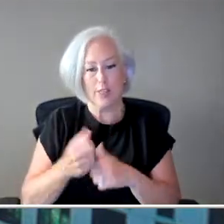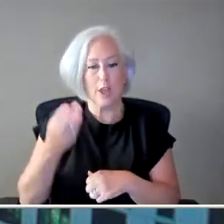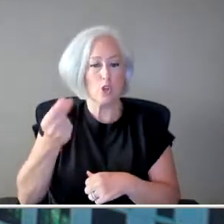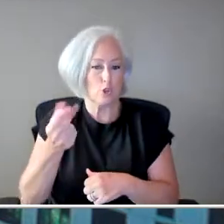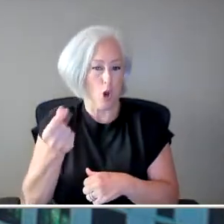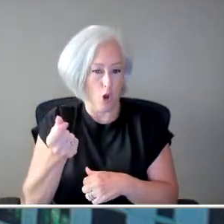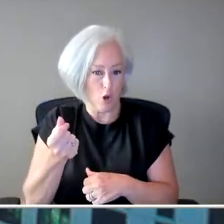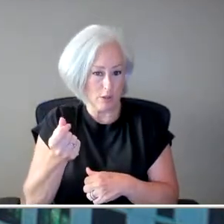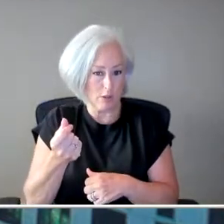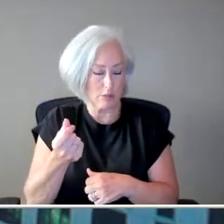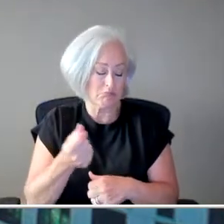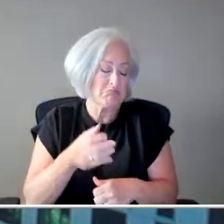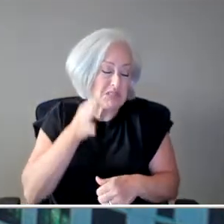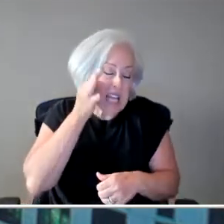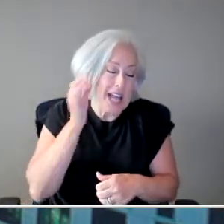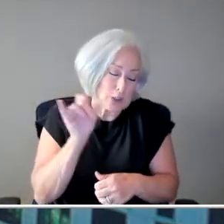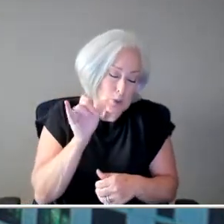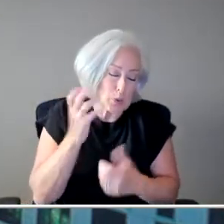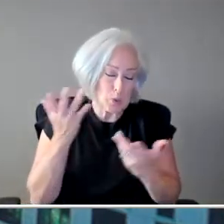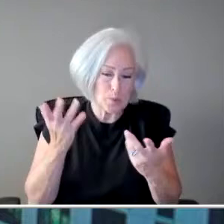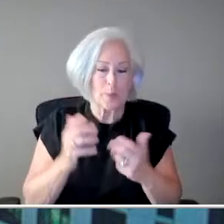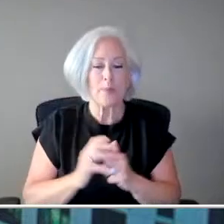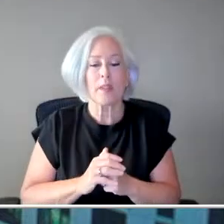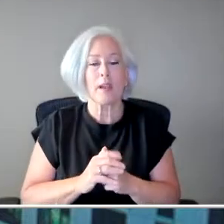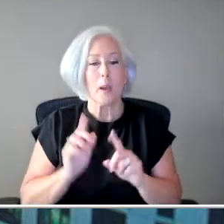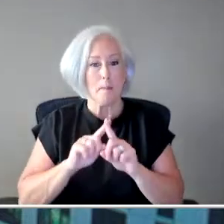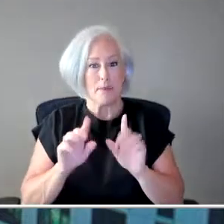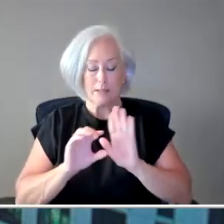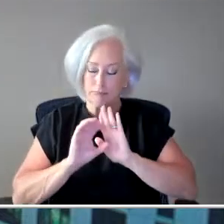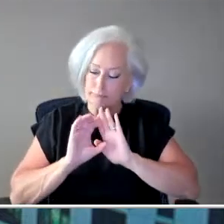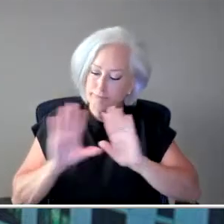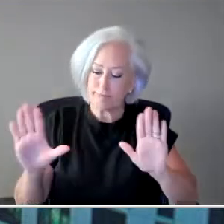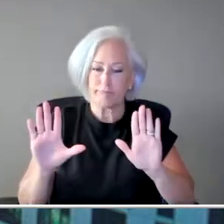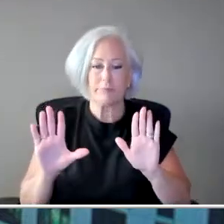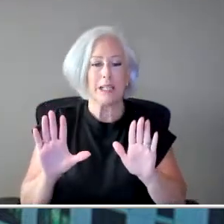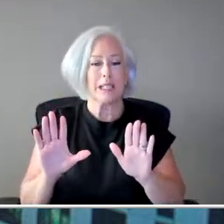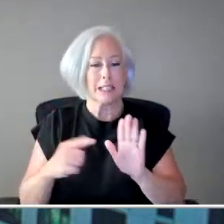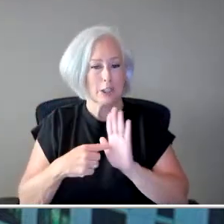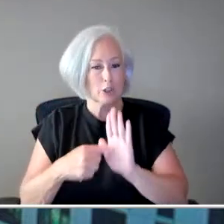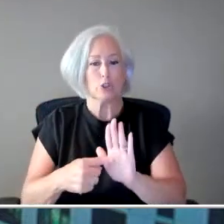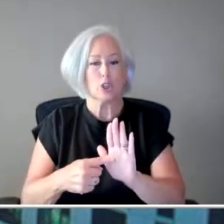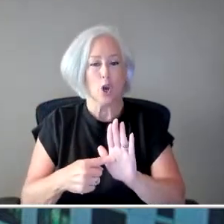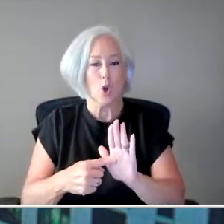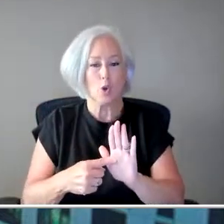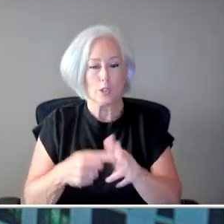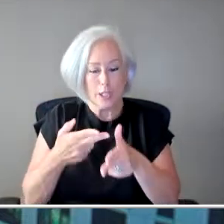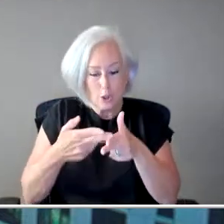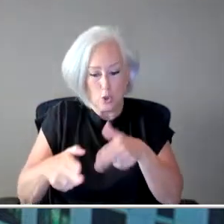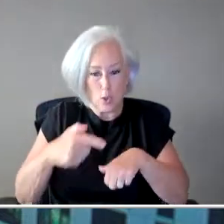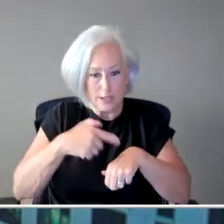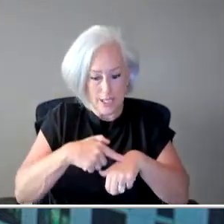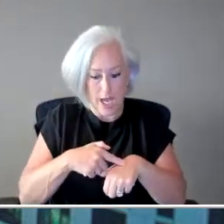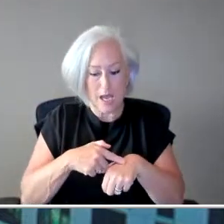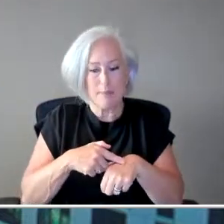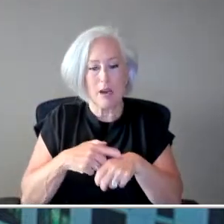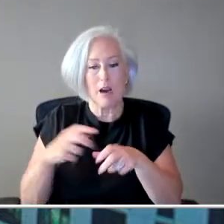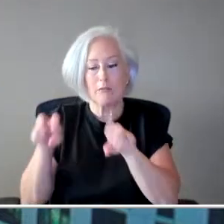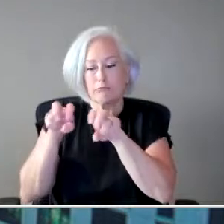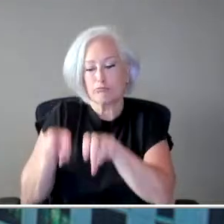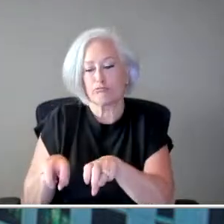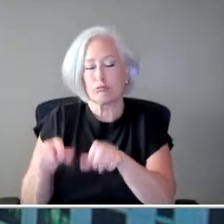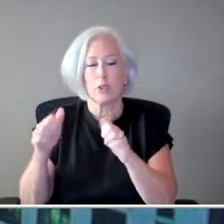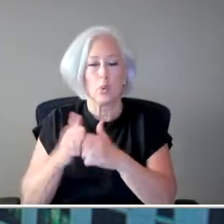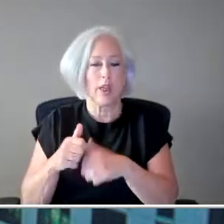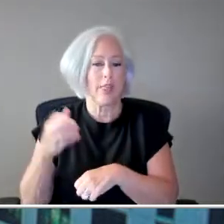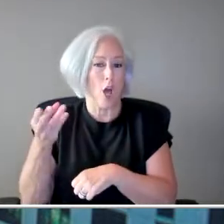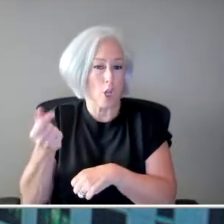and cats as well. But there's clear evidence that in a short period of time of spending time with a dog, for example,